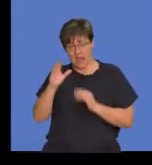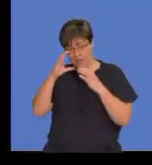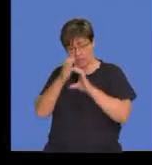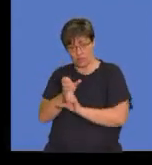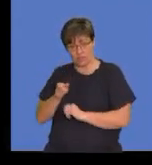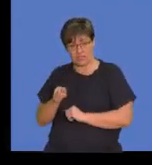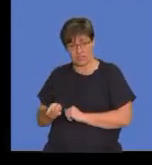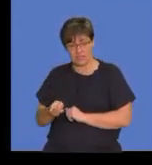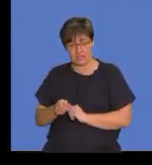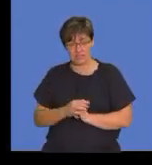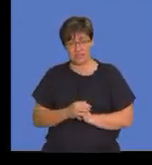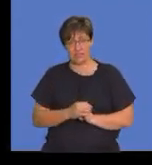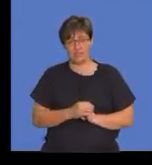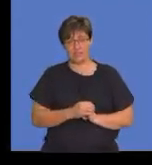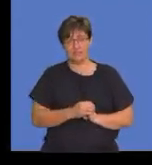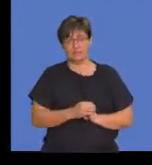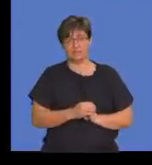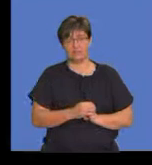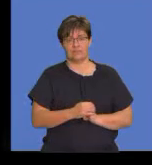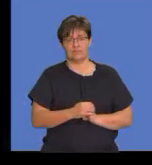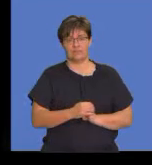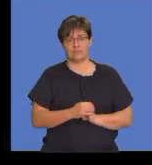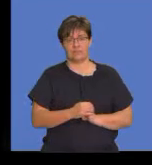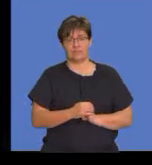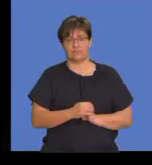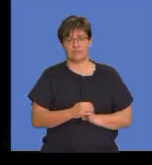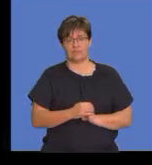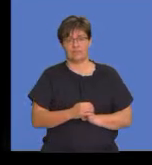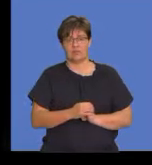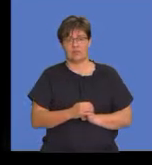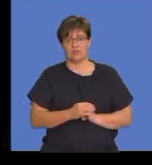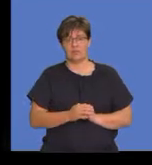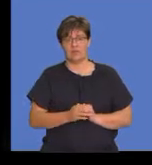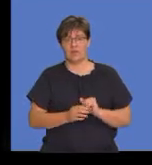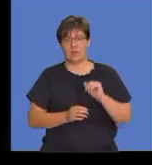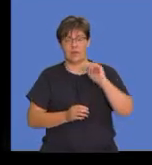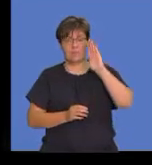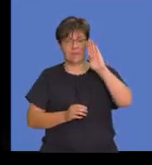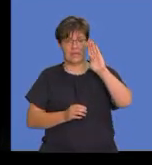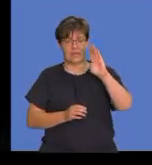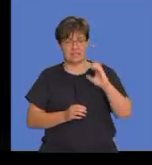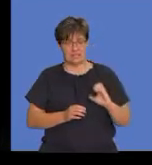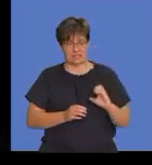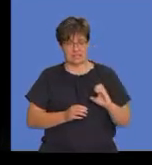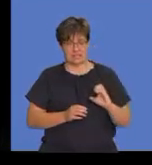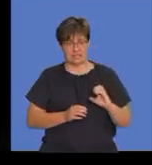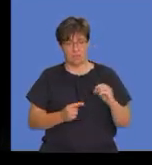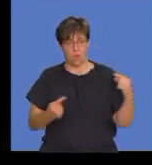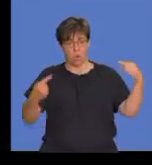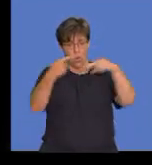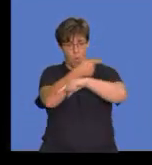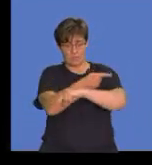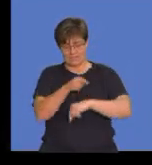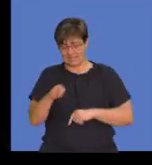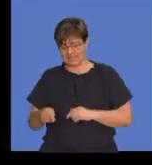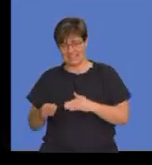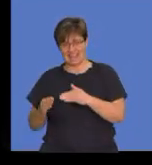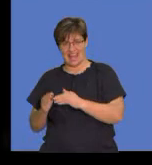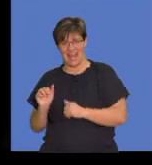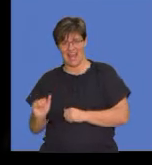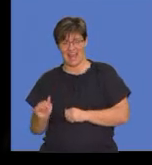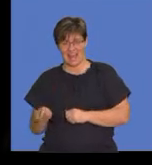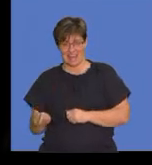A, we can see that the side BC is opposite angle A, because remember we